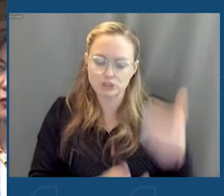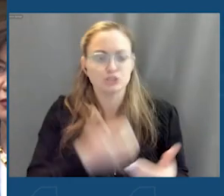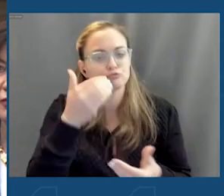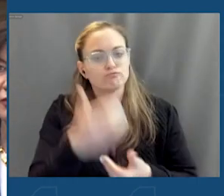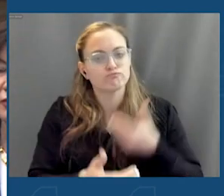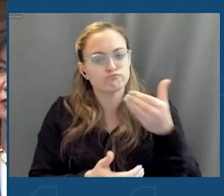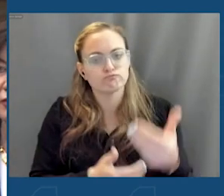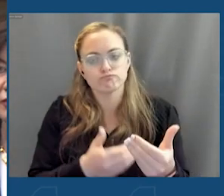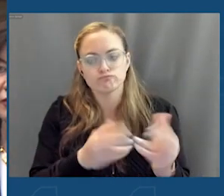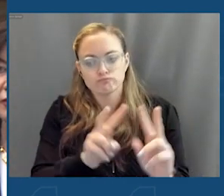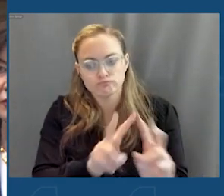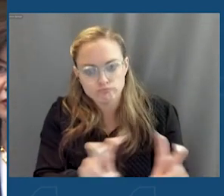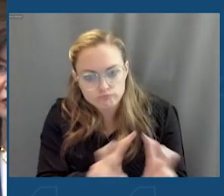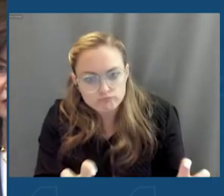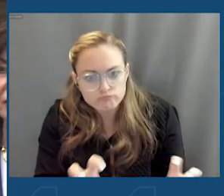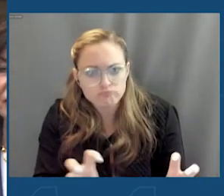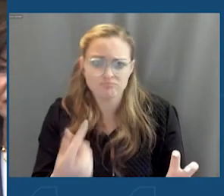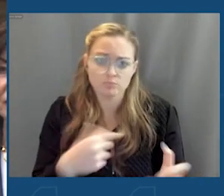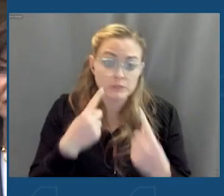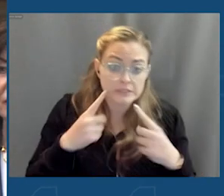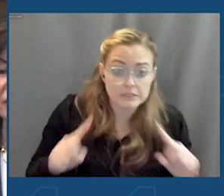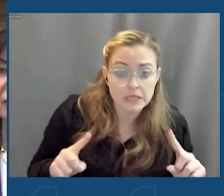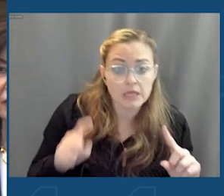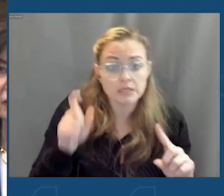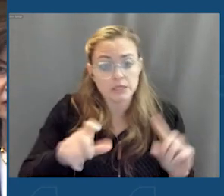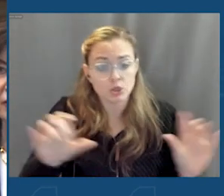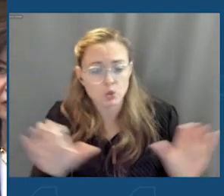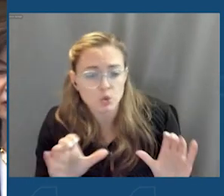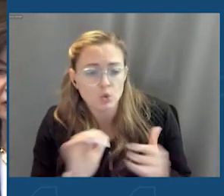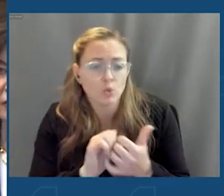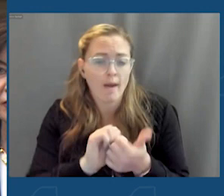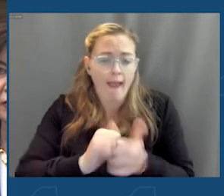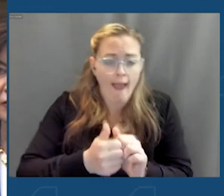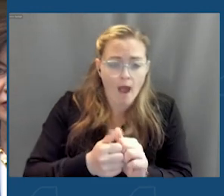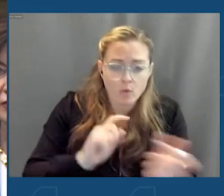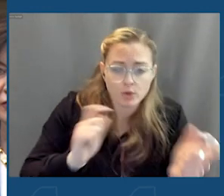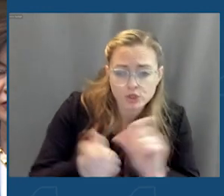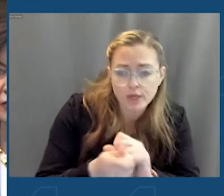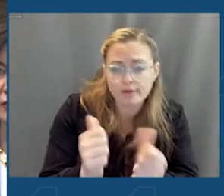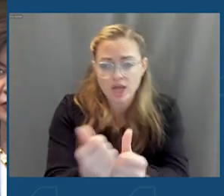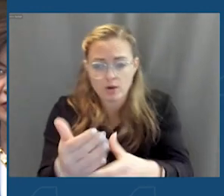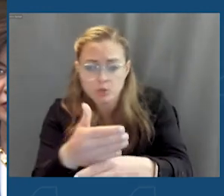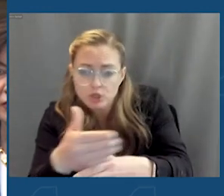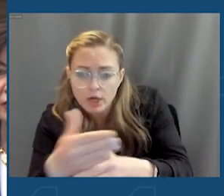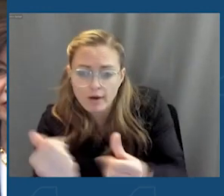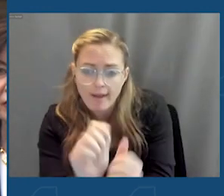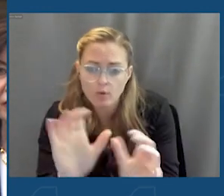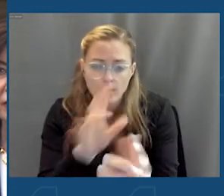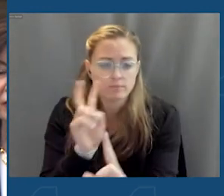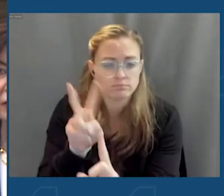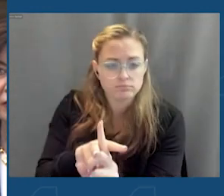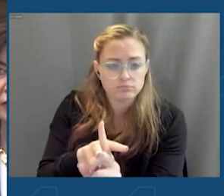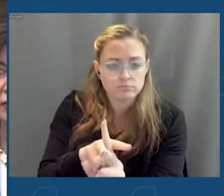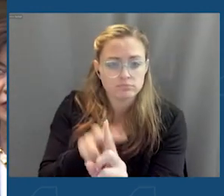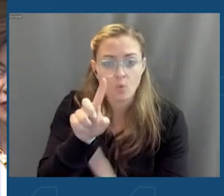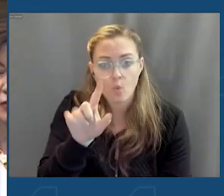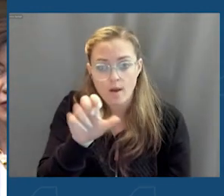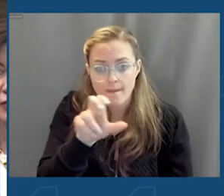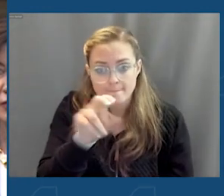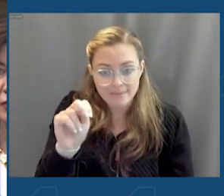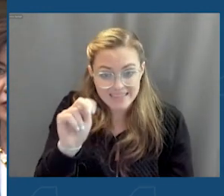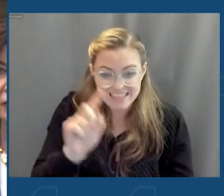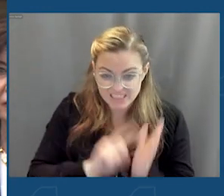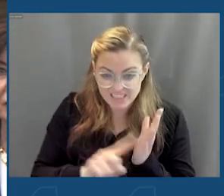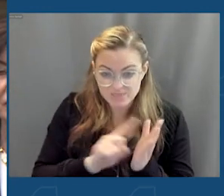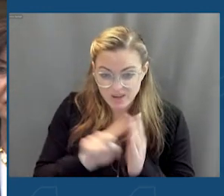an examination. Are we successful? What do we need to do? How do we pivot? How do we shift? We had over 1 million inspections of